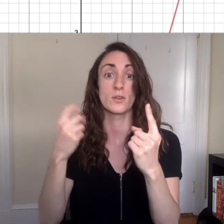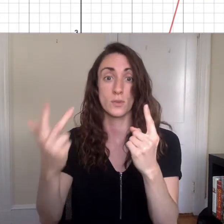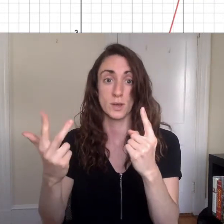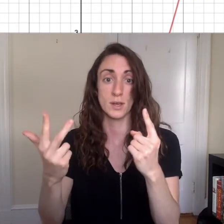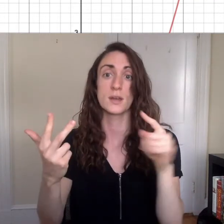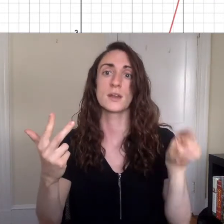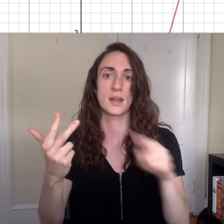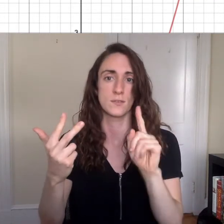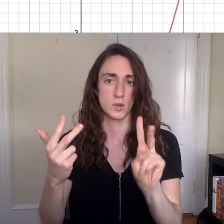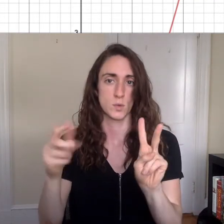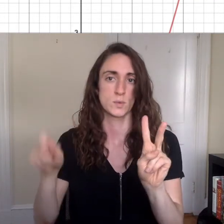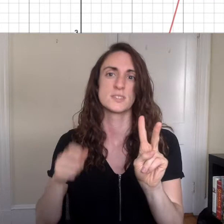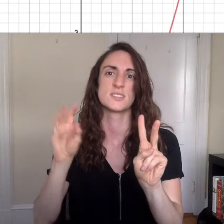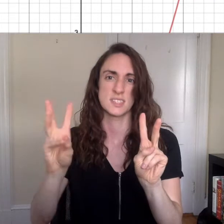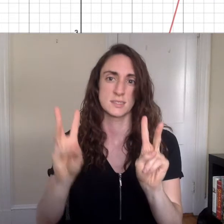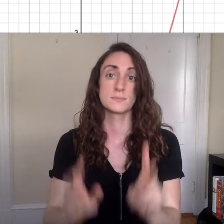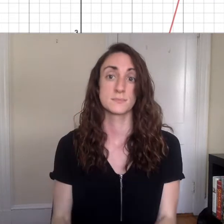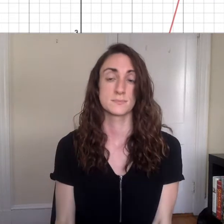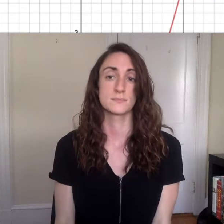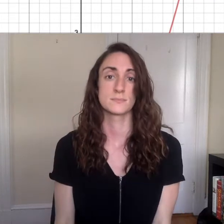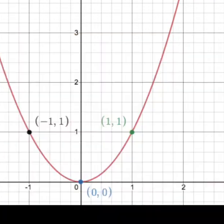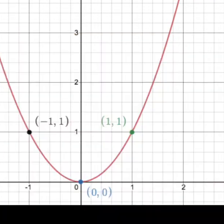6.